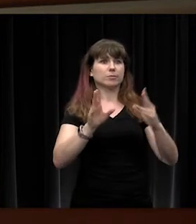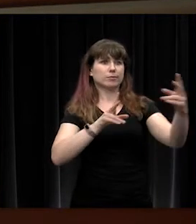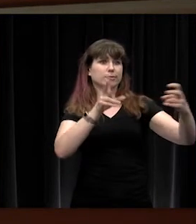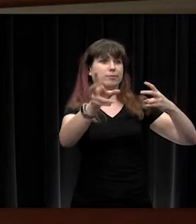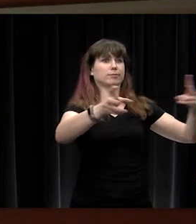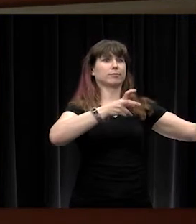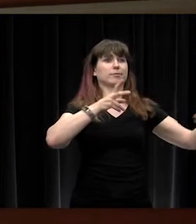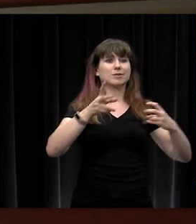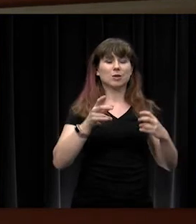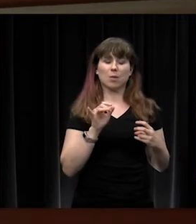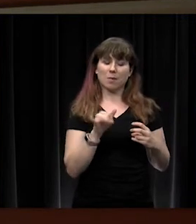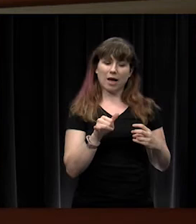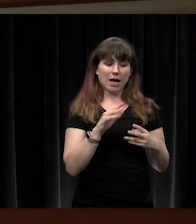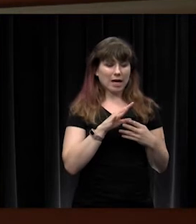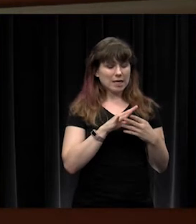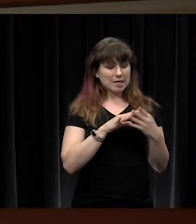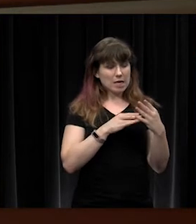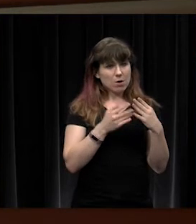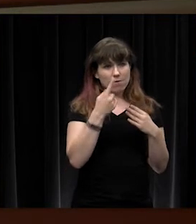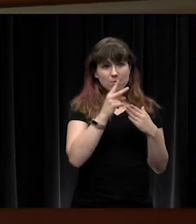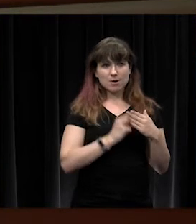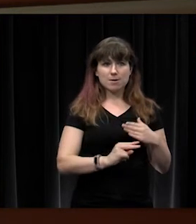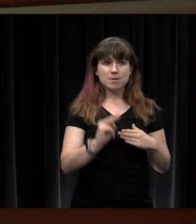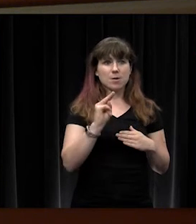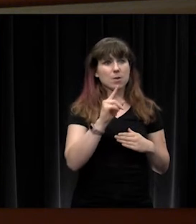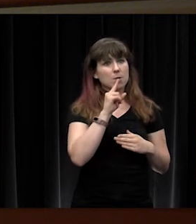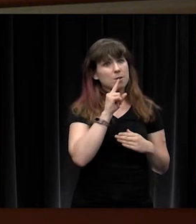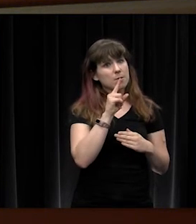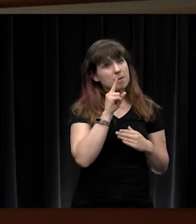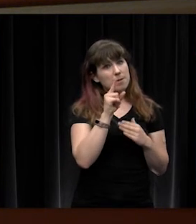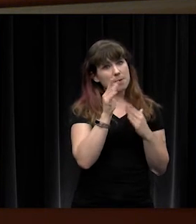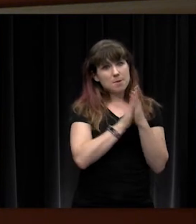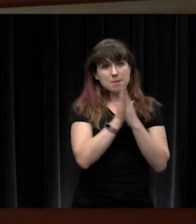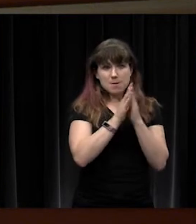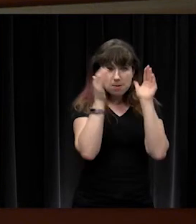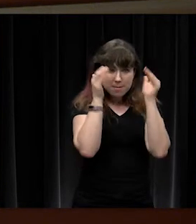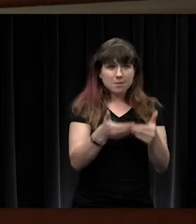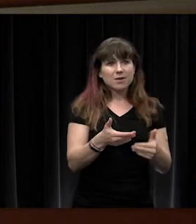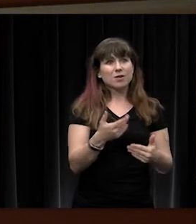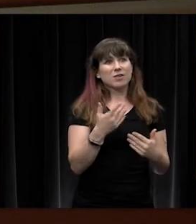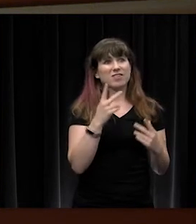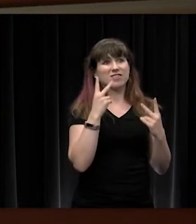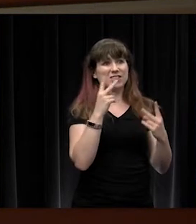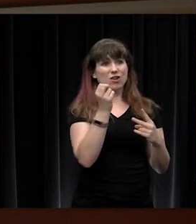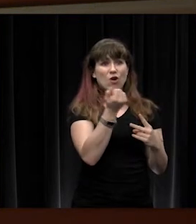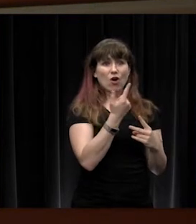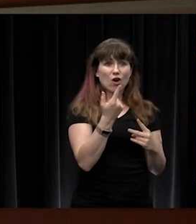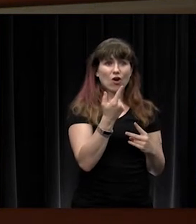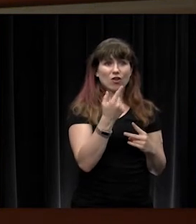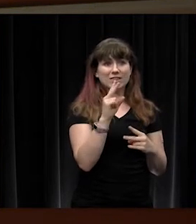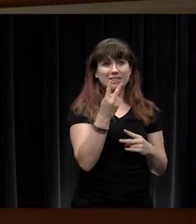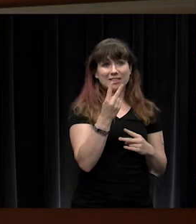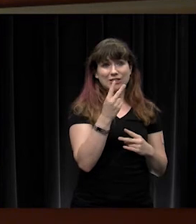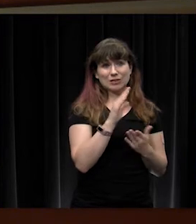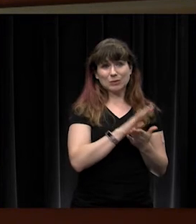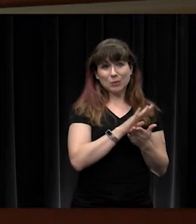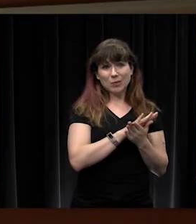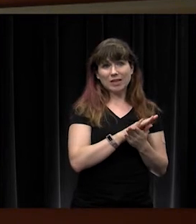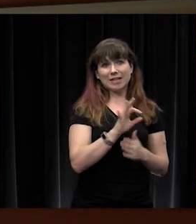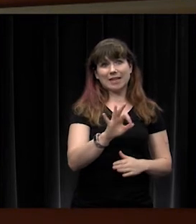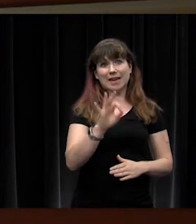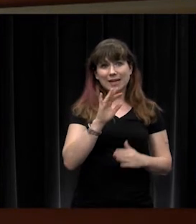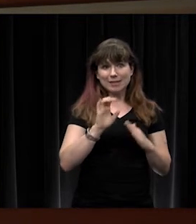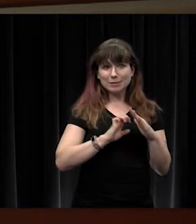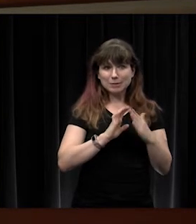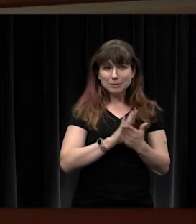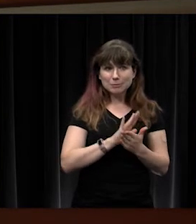next 2 weeks, and we'll be visiting every secondary school, 9 middle schools and 4 high schools. And then fortunately we have